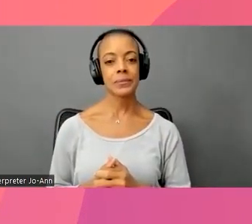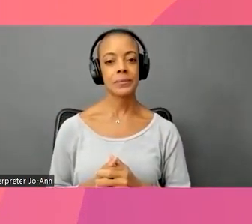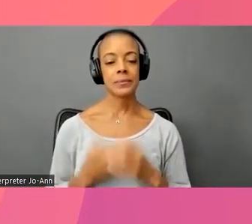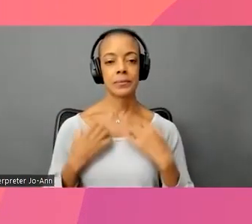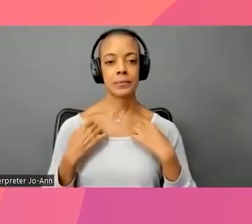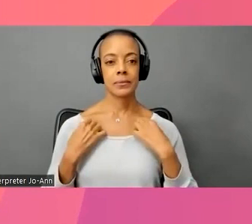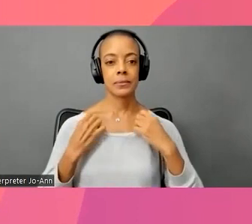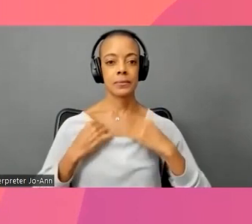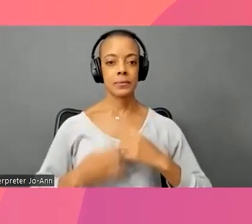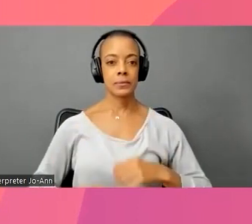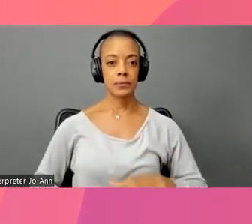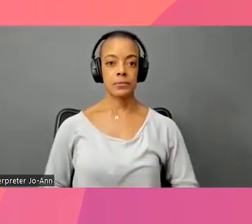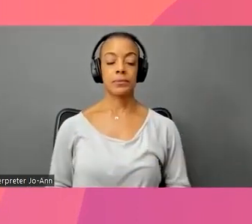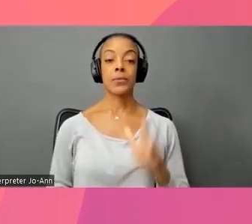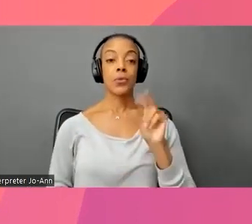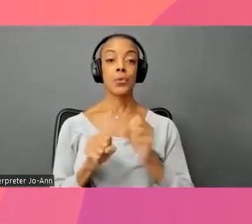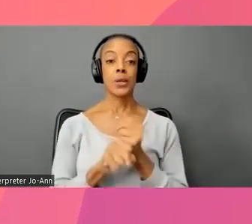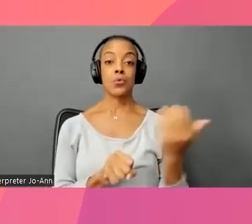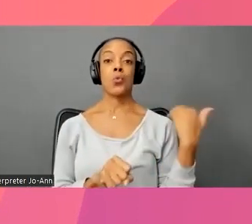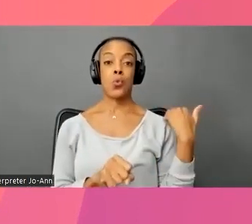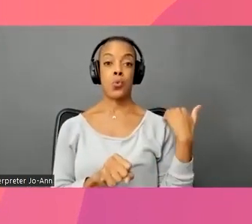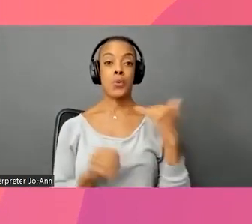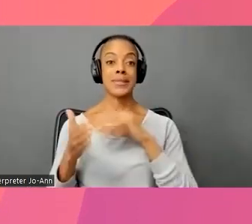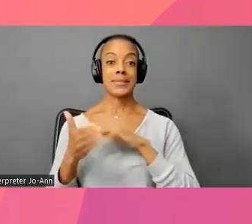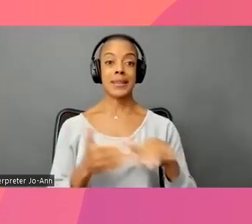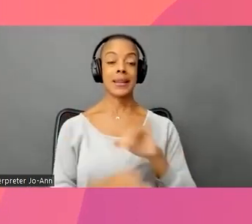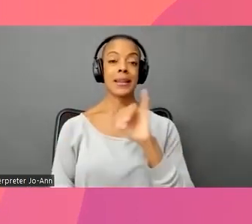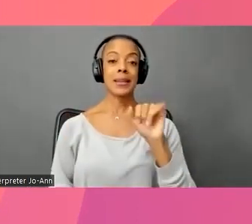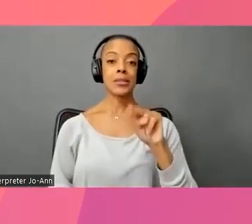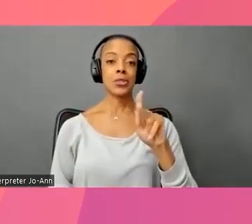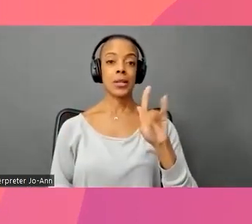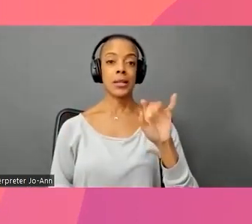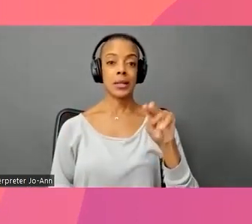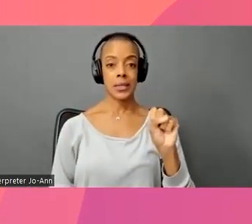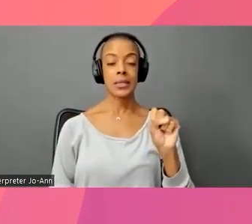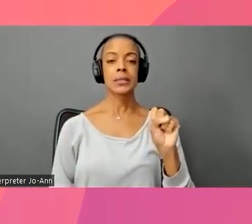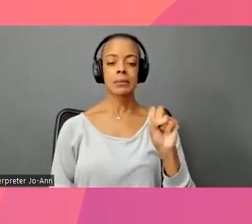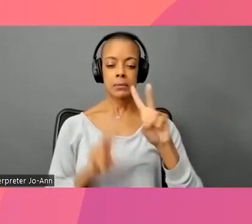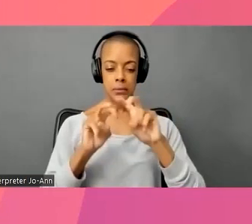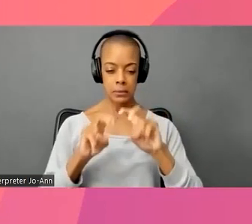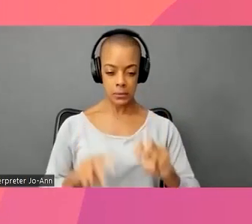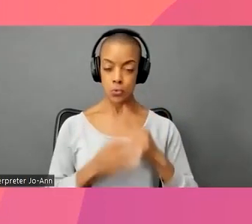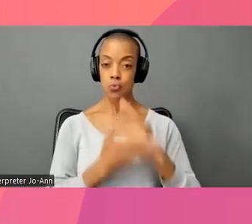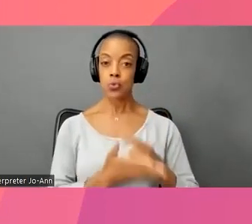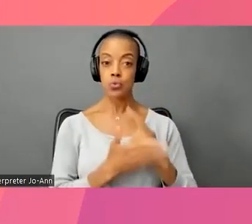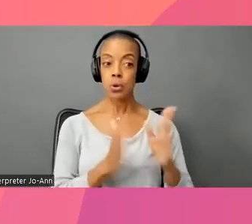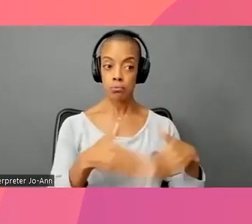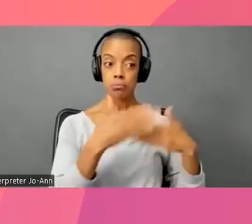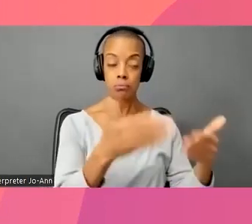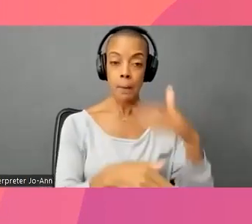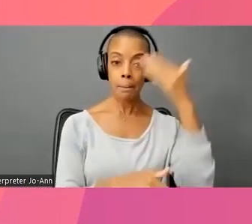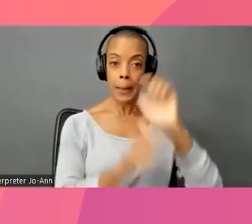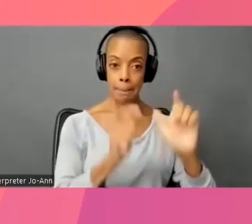And so over 30 years ago, a study by Jenkins examined how rehabilitation was delivered for Black people